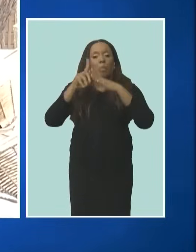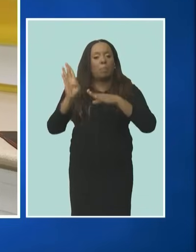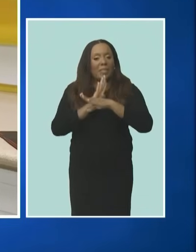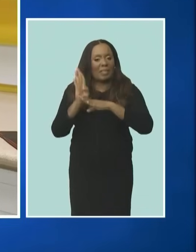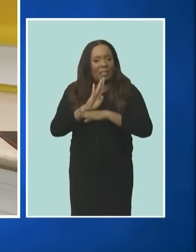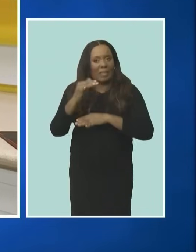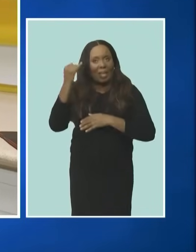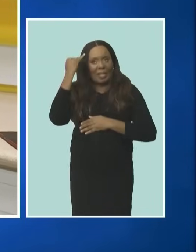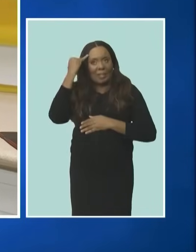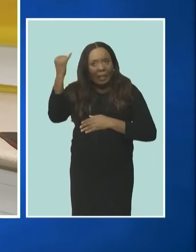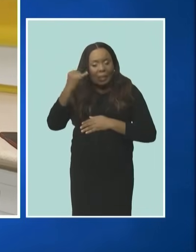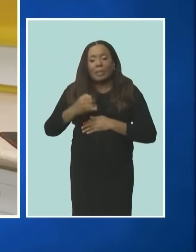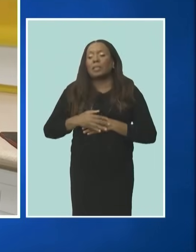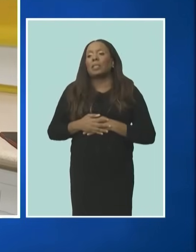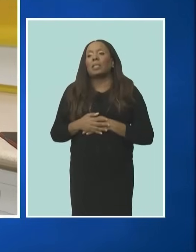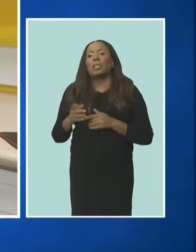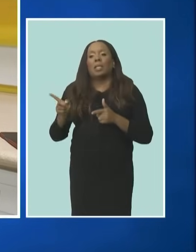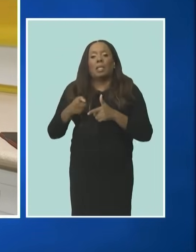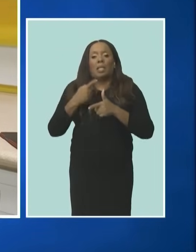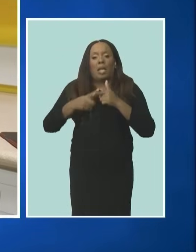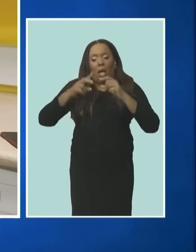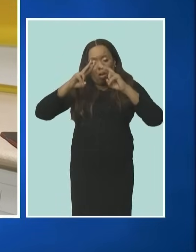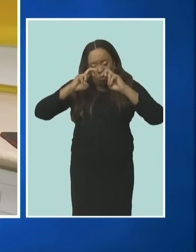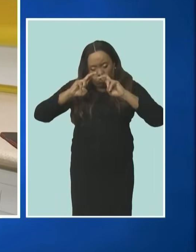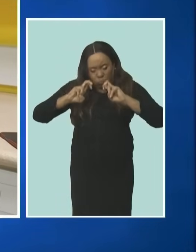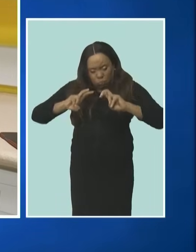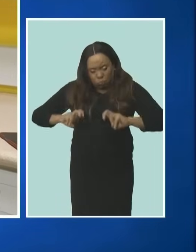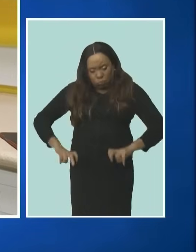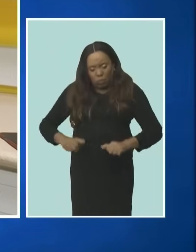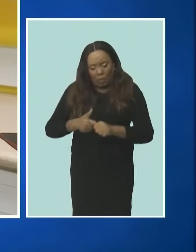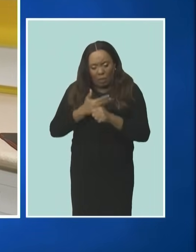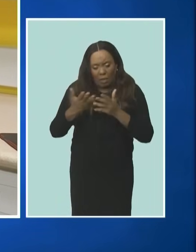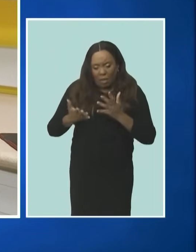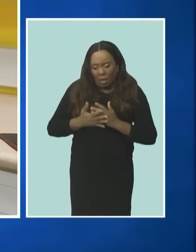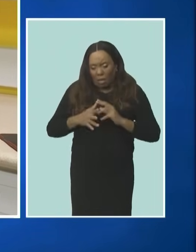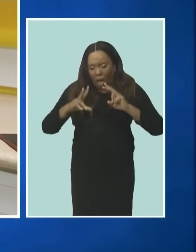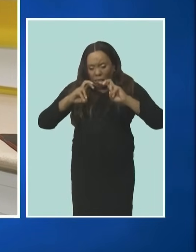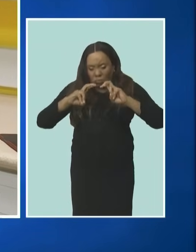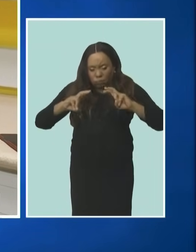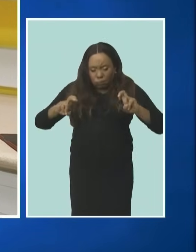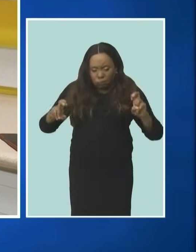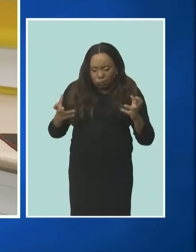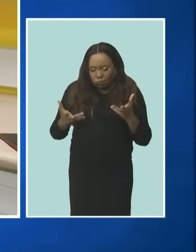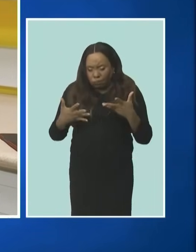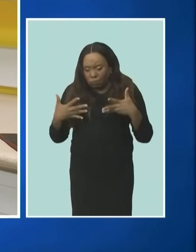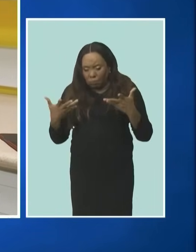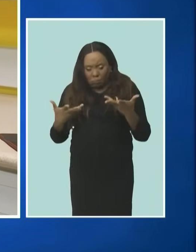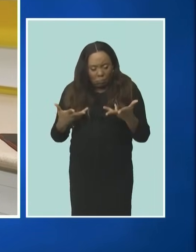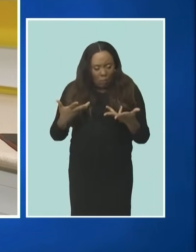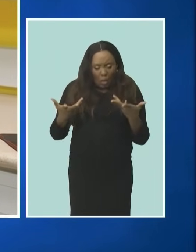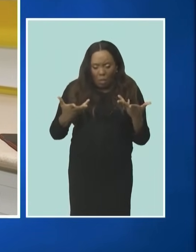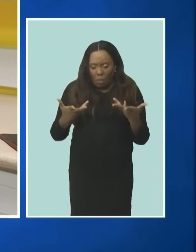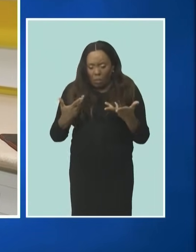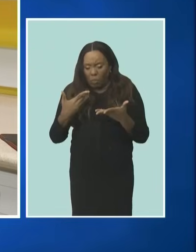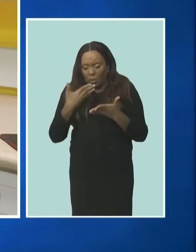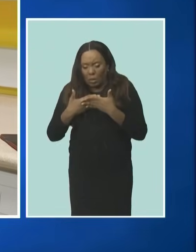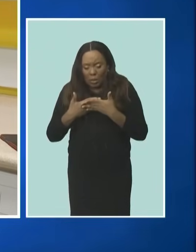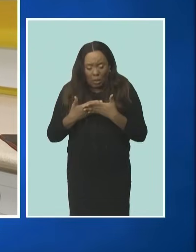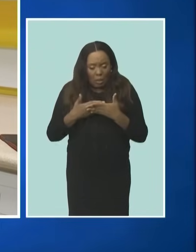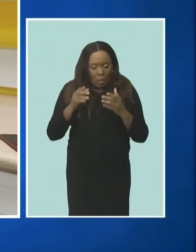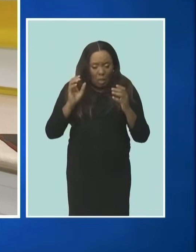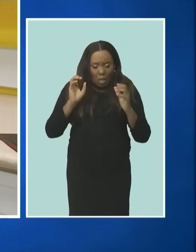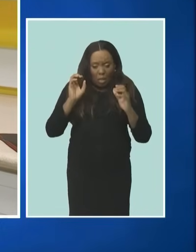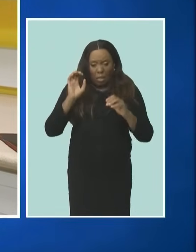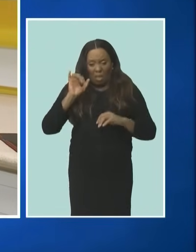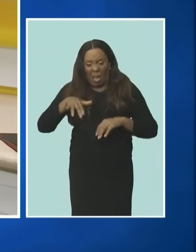is rigorously pulled apart, examined. You're critically analyzing whether this is something that is going to be viable,